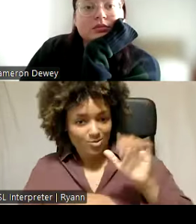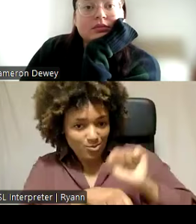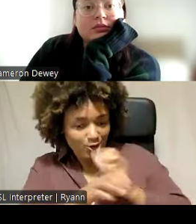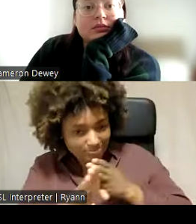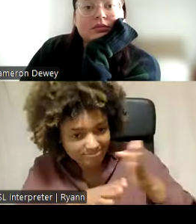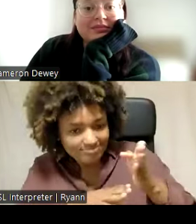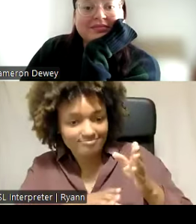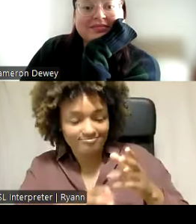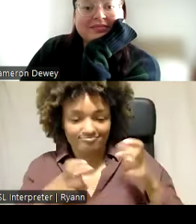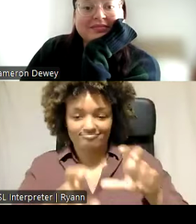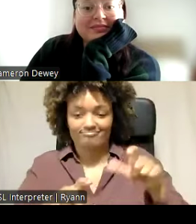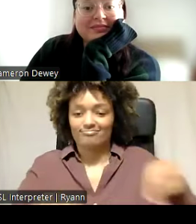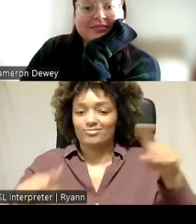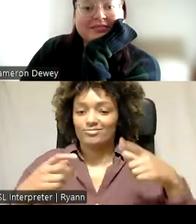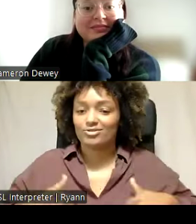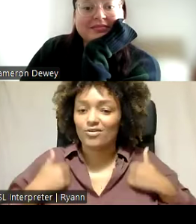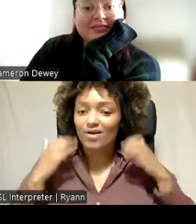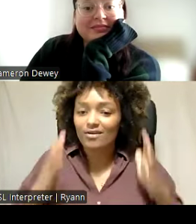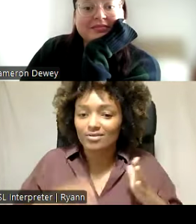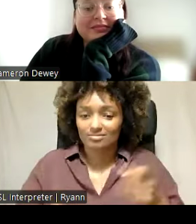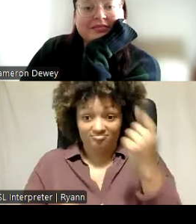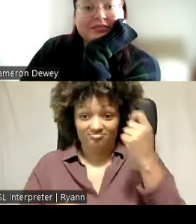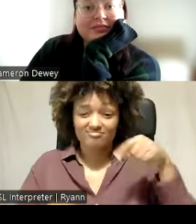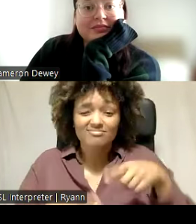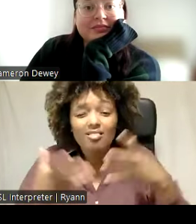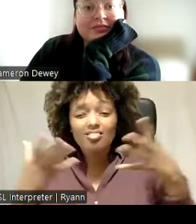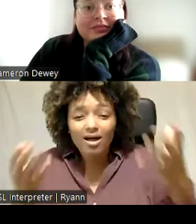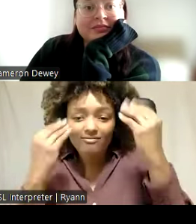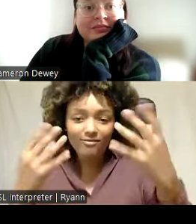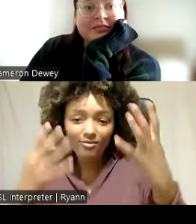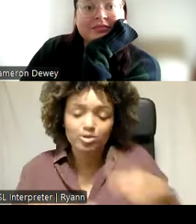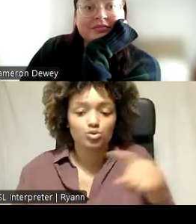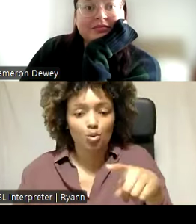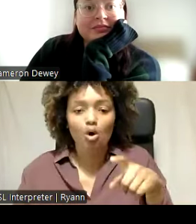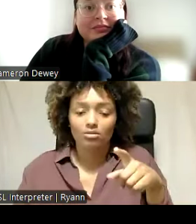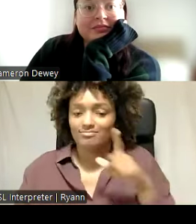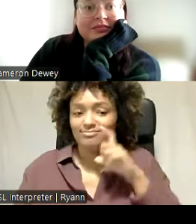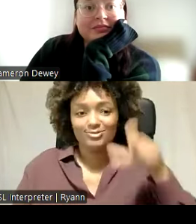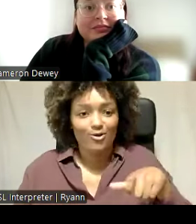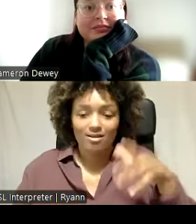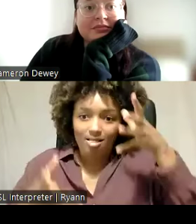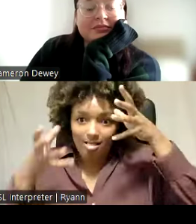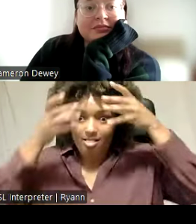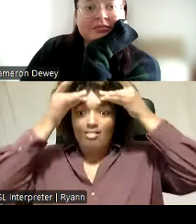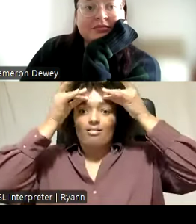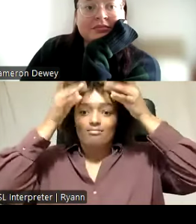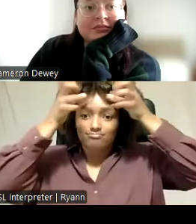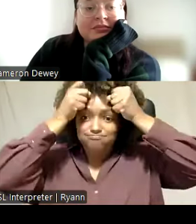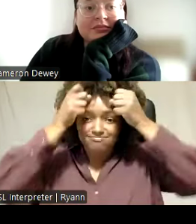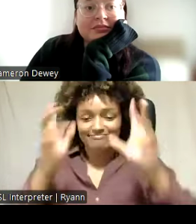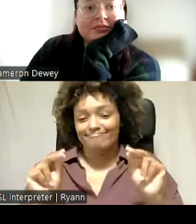material, and by no means you guys need to have this information memorized, and certainly we do not